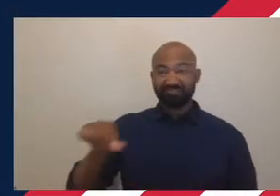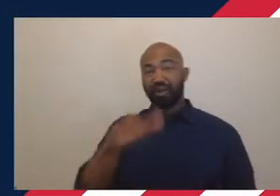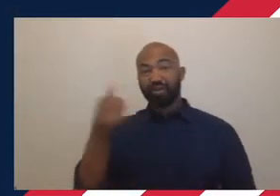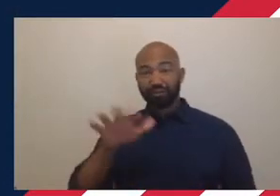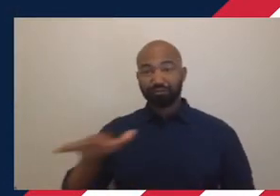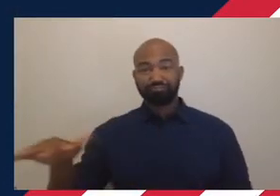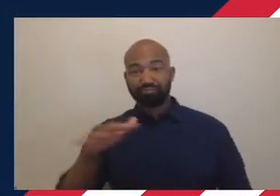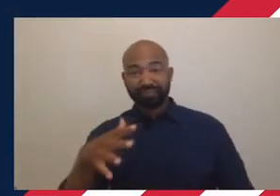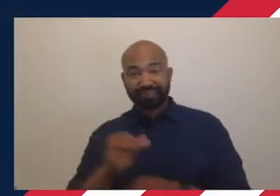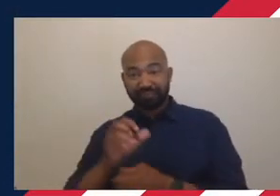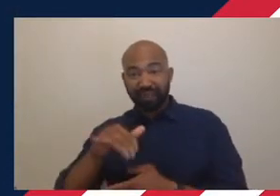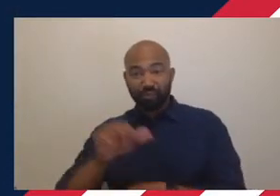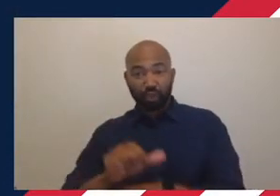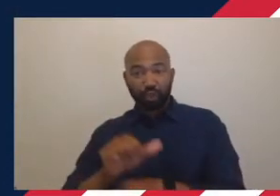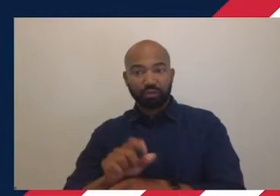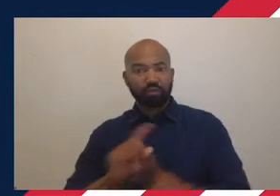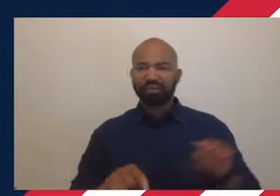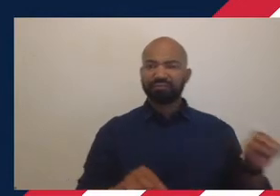Applebaum.